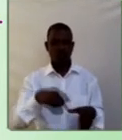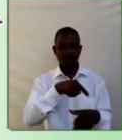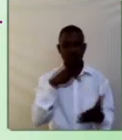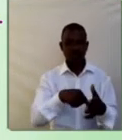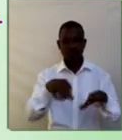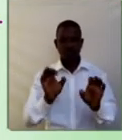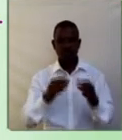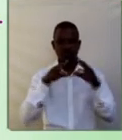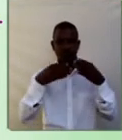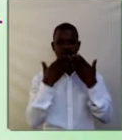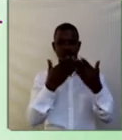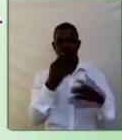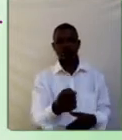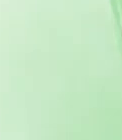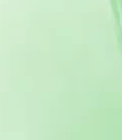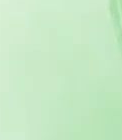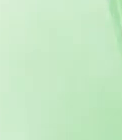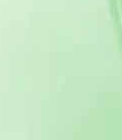class. Thank you.